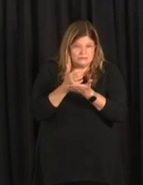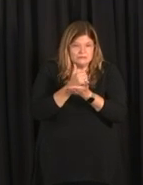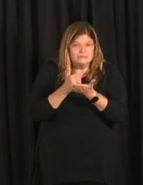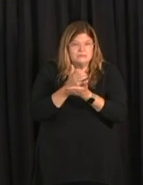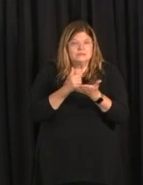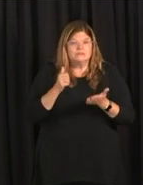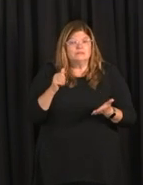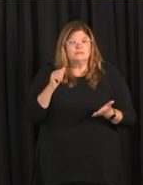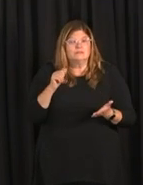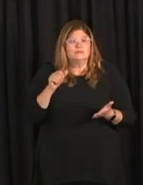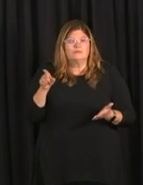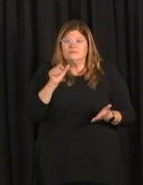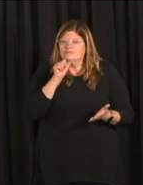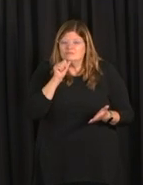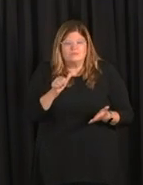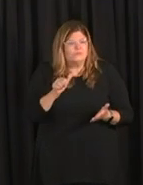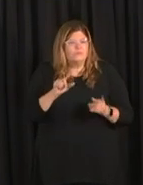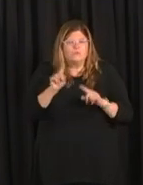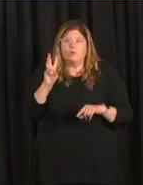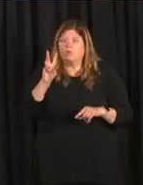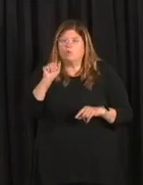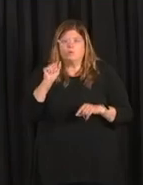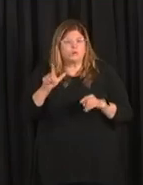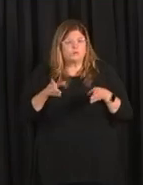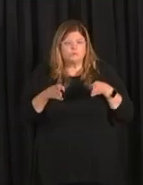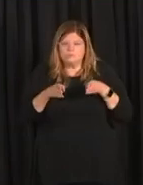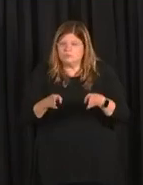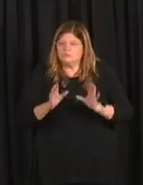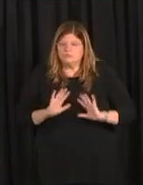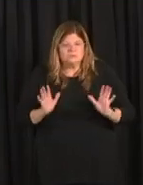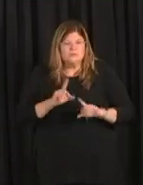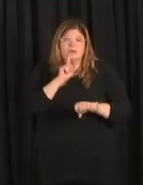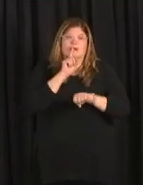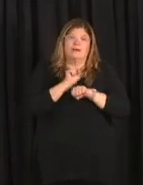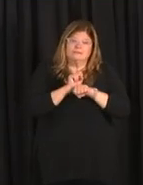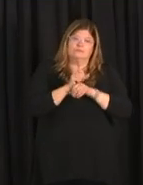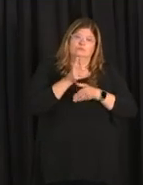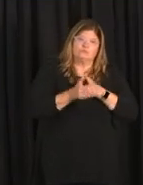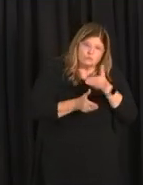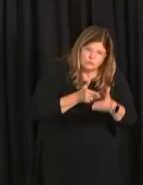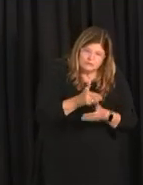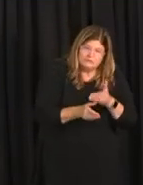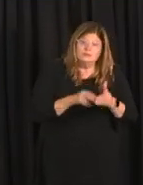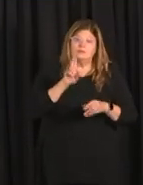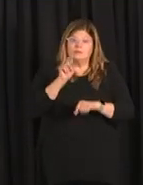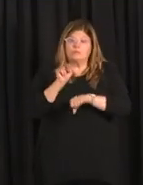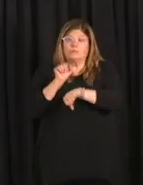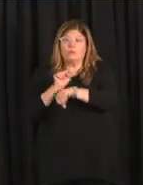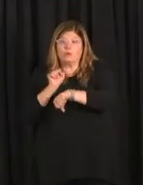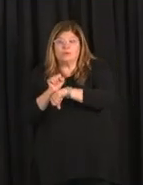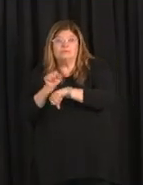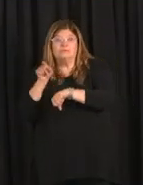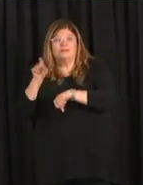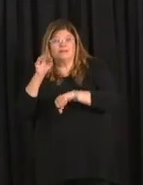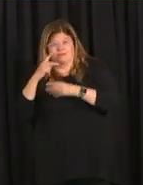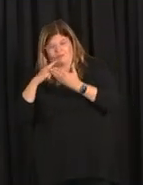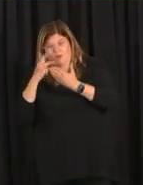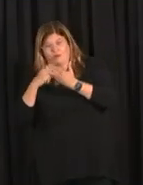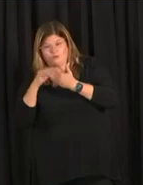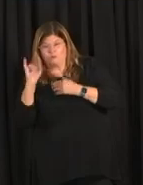borrow. Correct, yes. Yeah, there's a mechanism that's part of the unemployment insurance program.